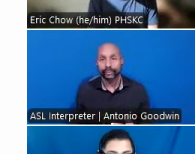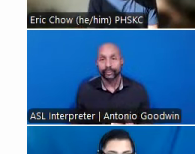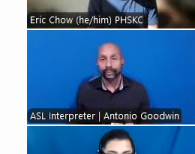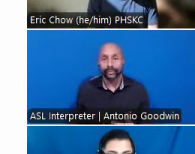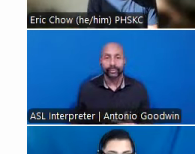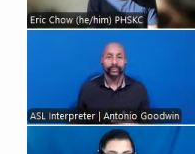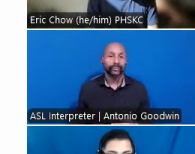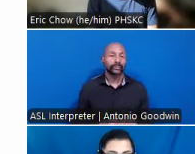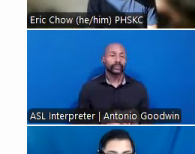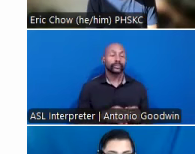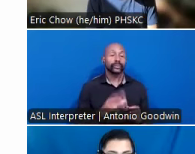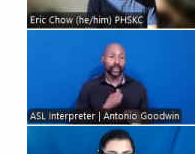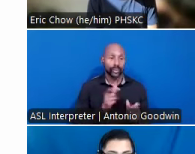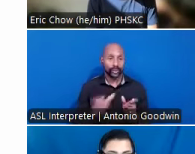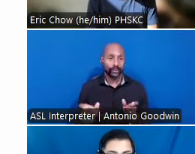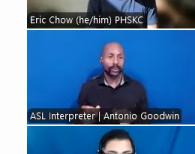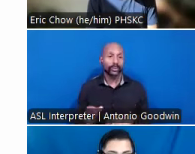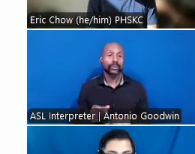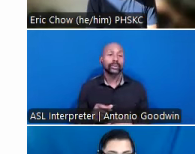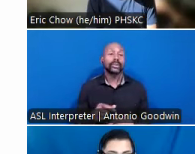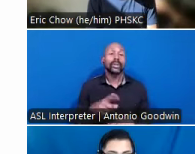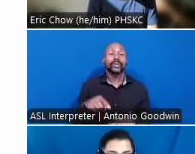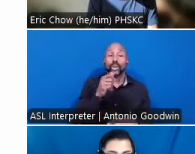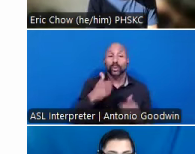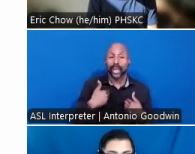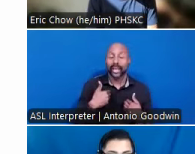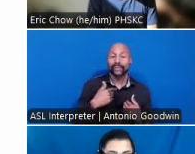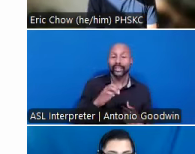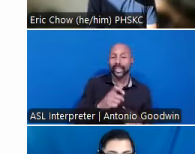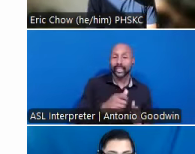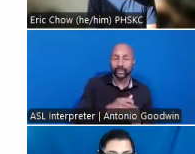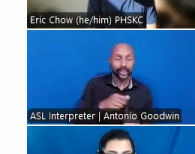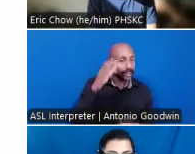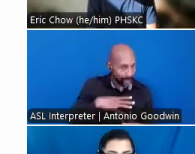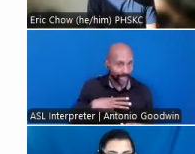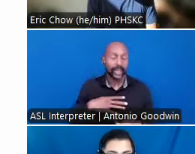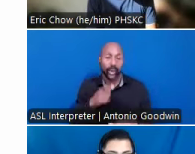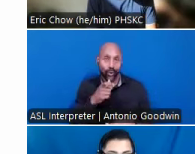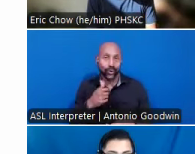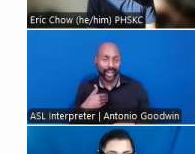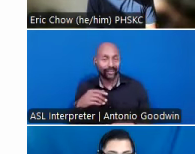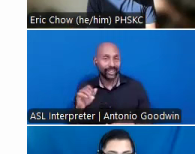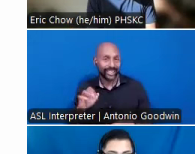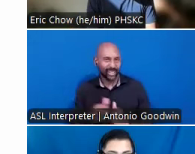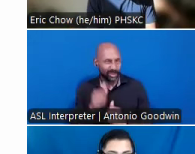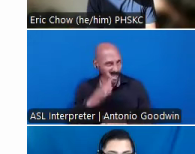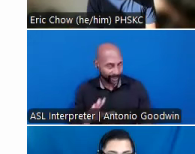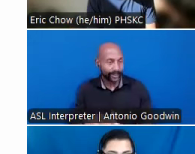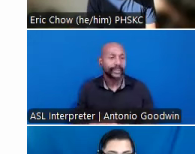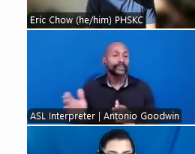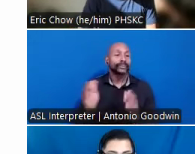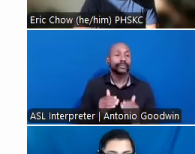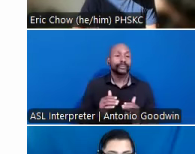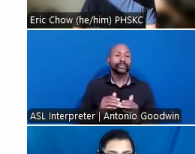infected. And infection, it was important to note that infection could also occur when direct contact with someone with the rash.